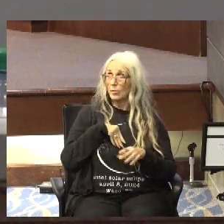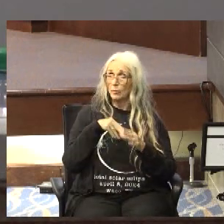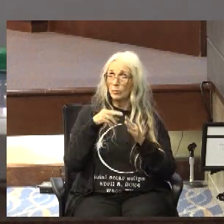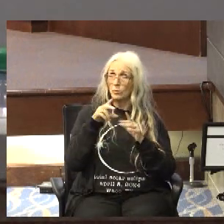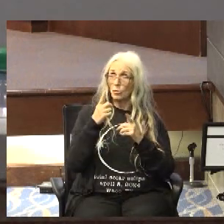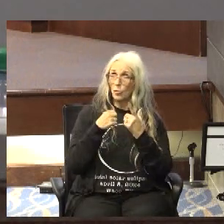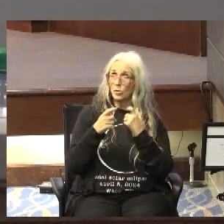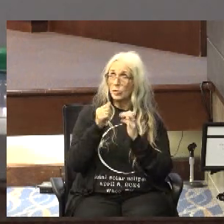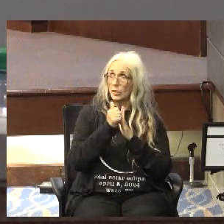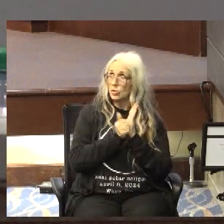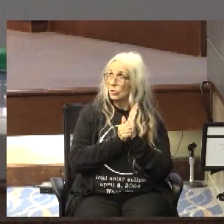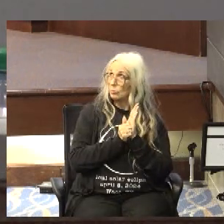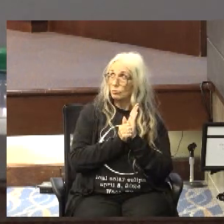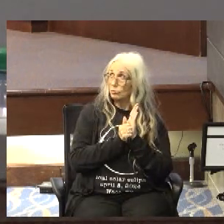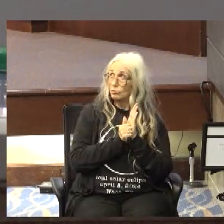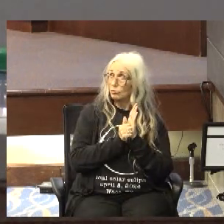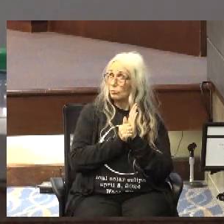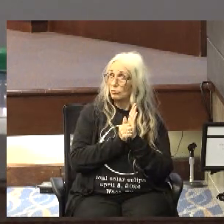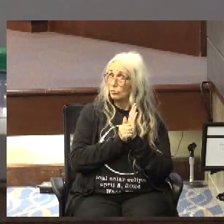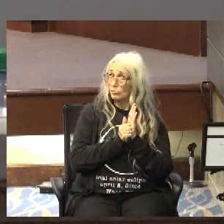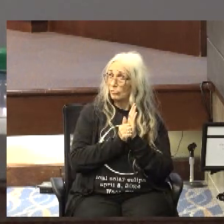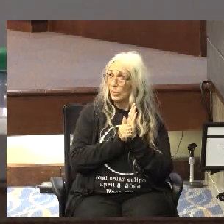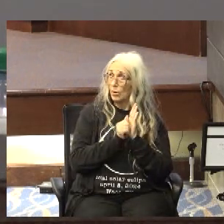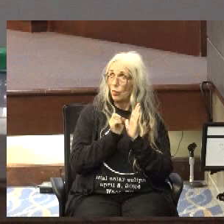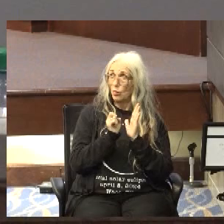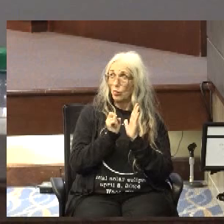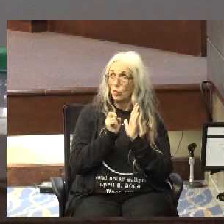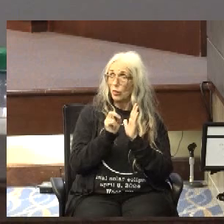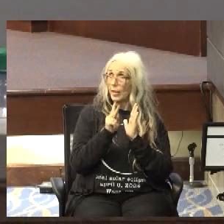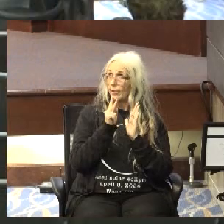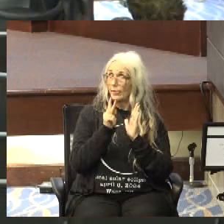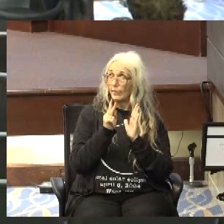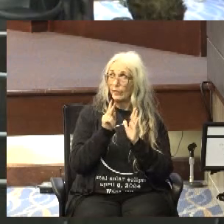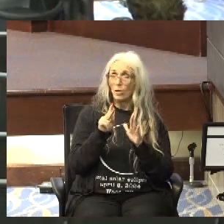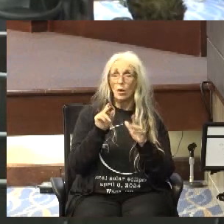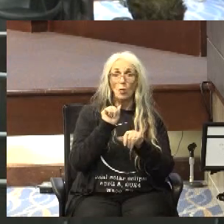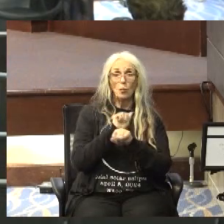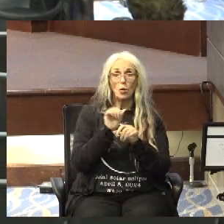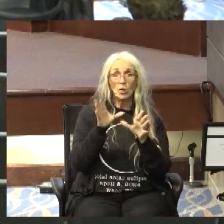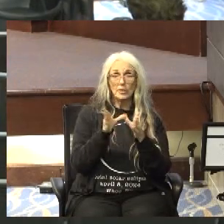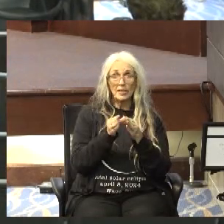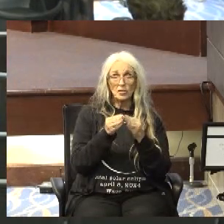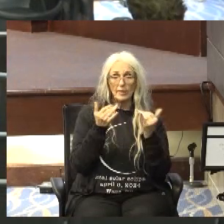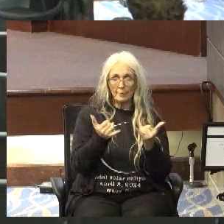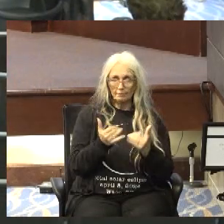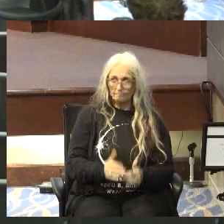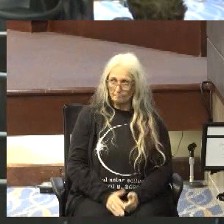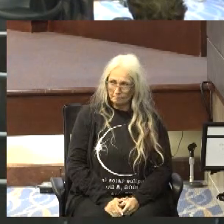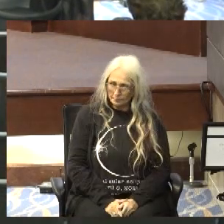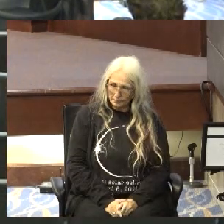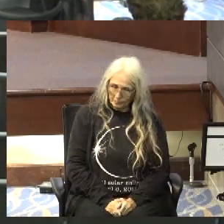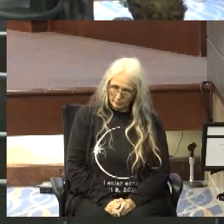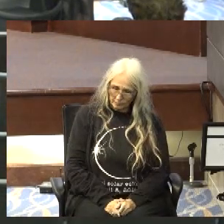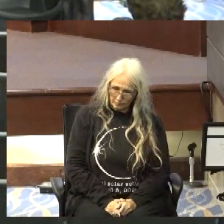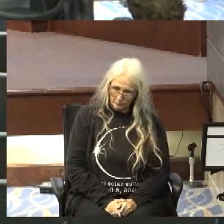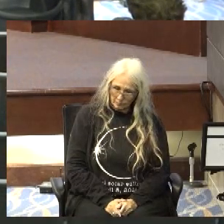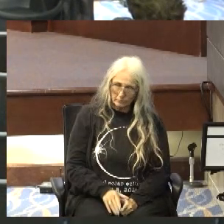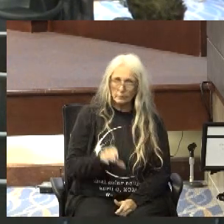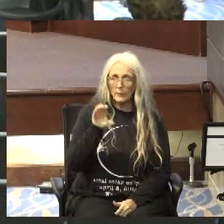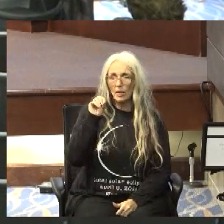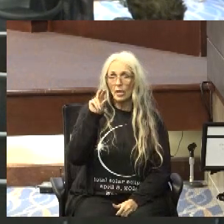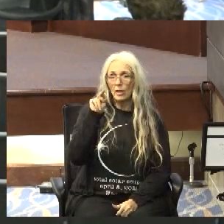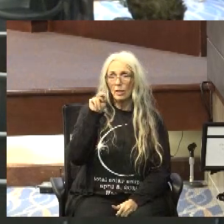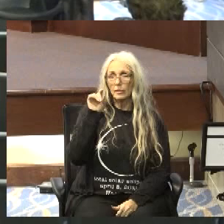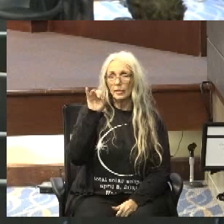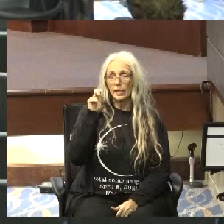agenda. And if not, if any no questions, I'll call the first work session. That's great. The consent agenda includes